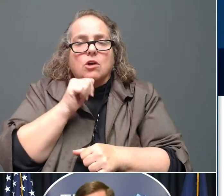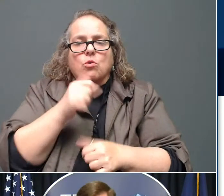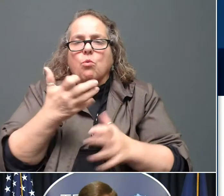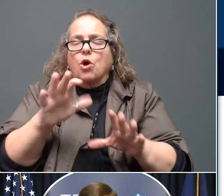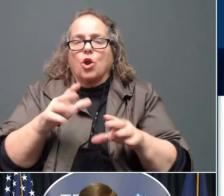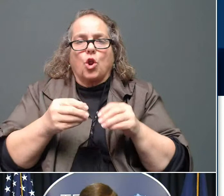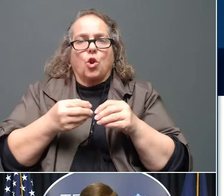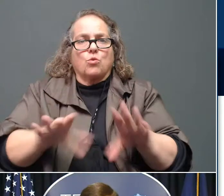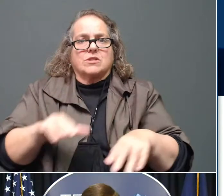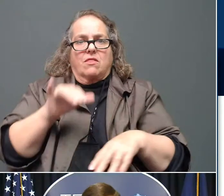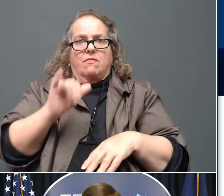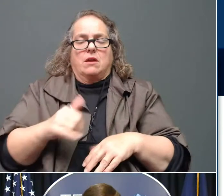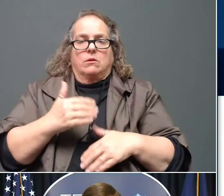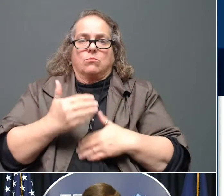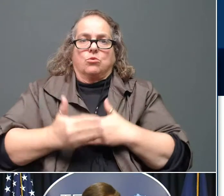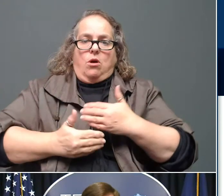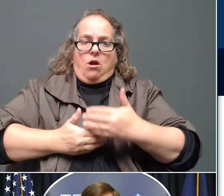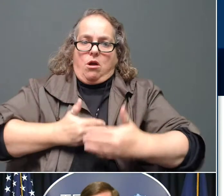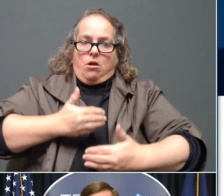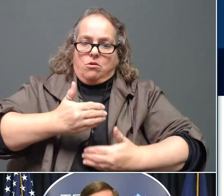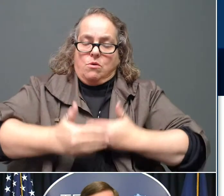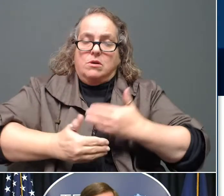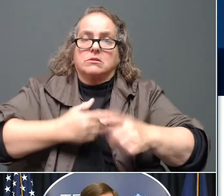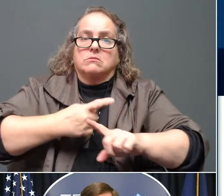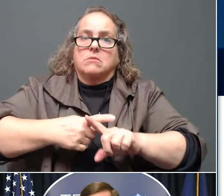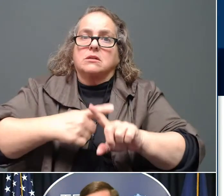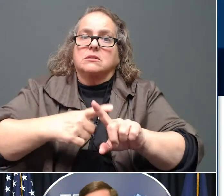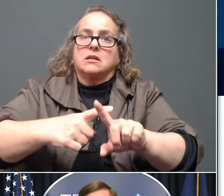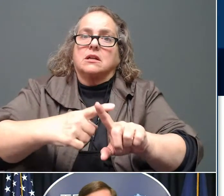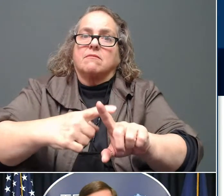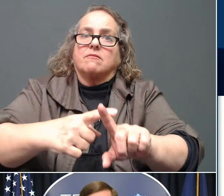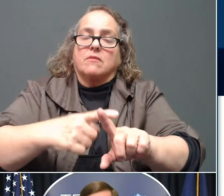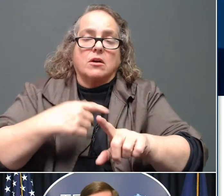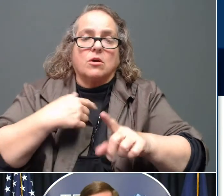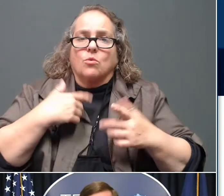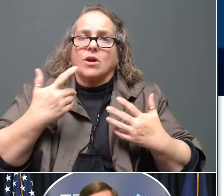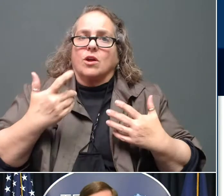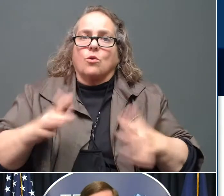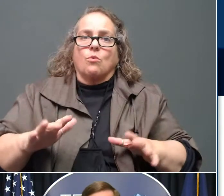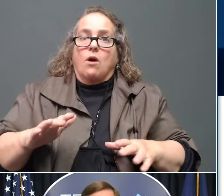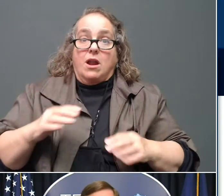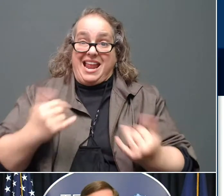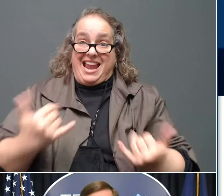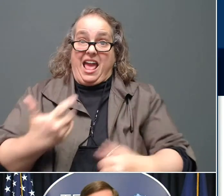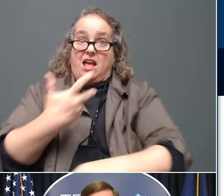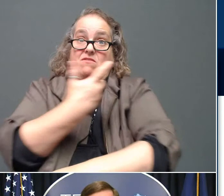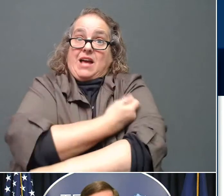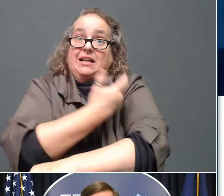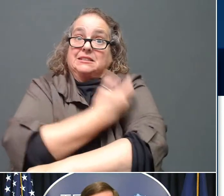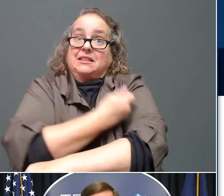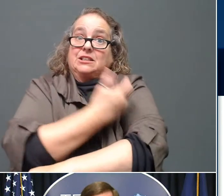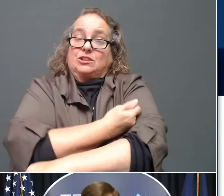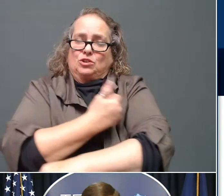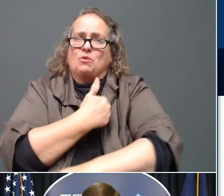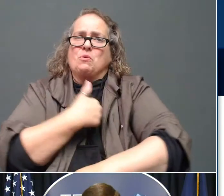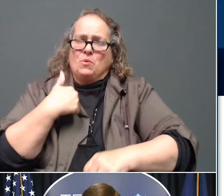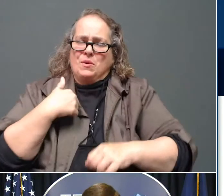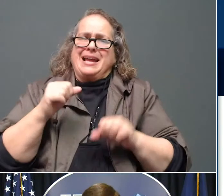in a direction where, especially with the vaccination efforts going on, we're going to be able to